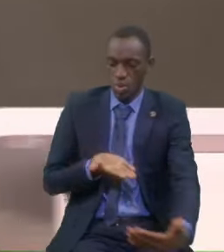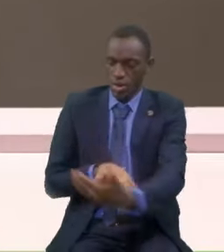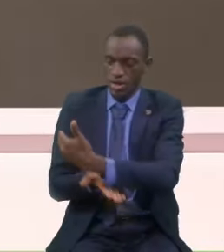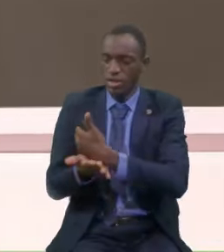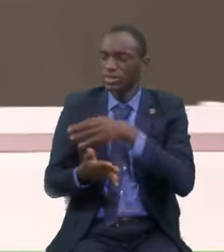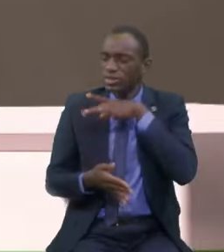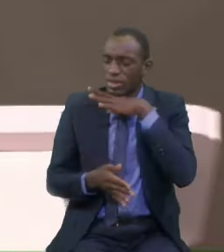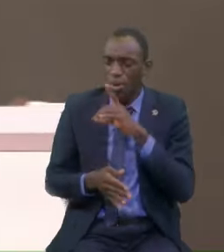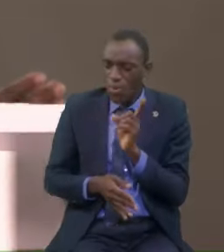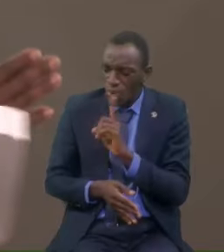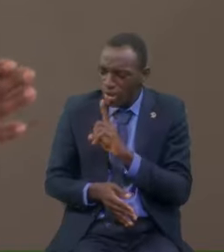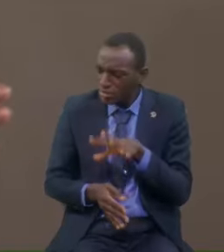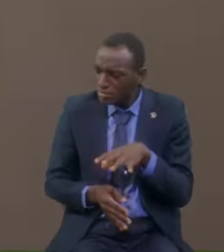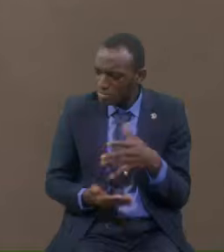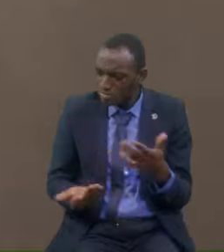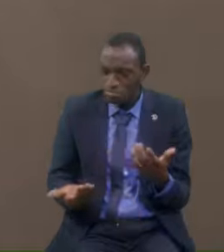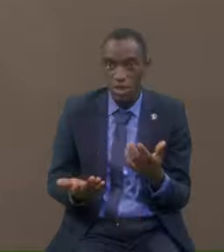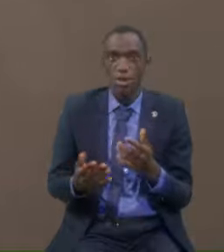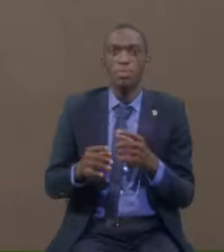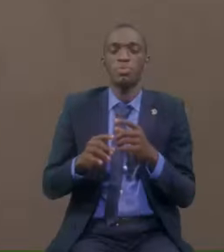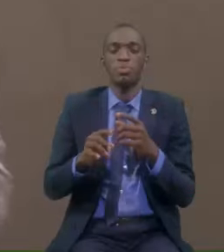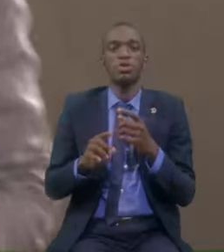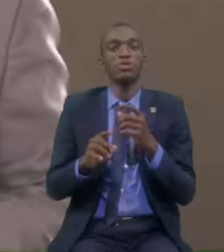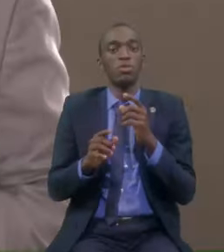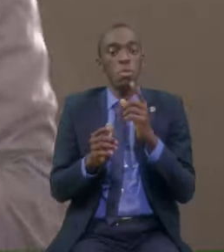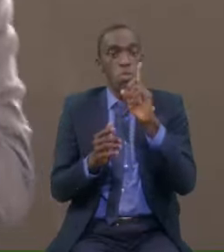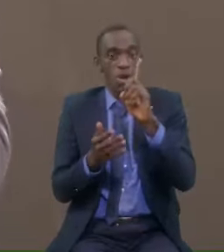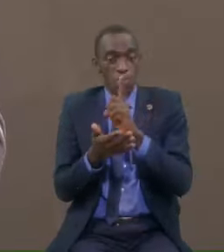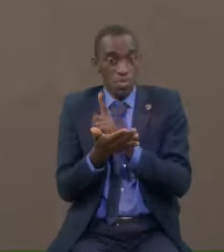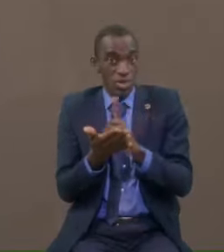What if for 1 week you don't sweep?